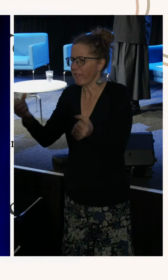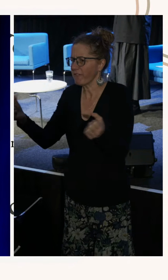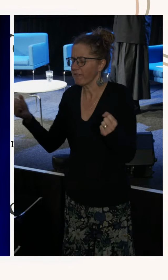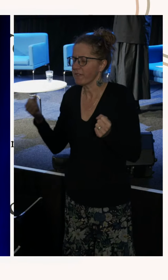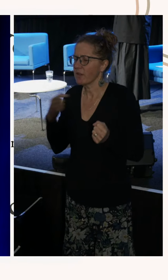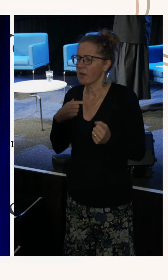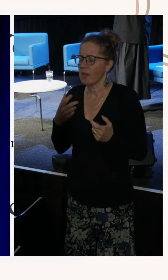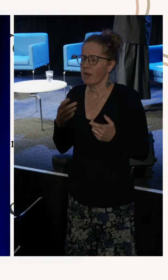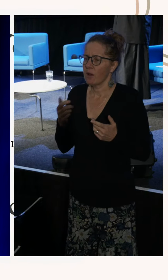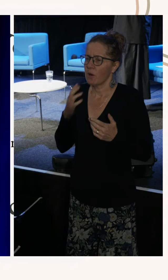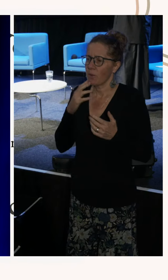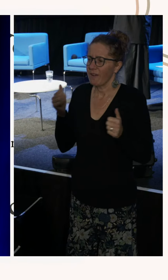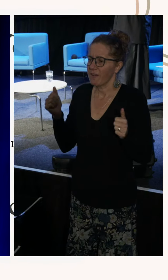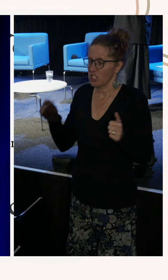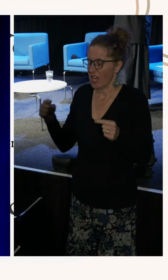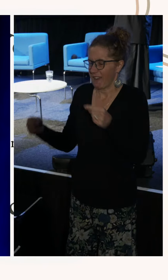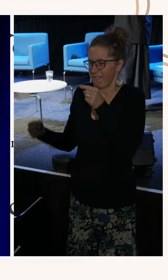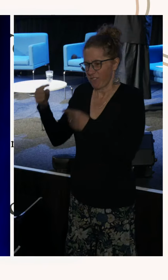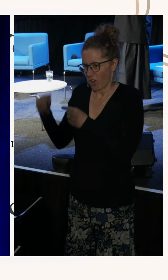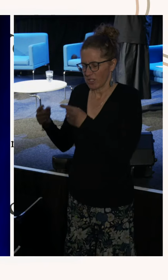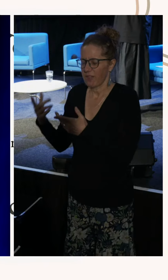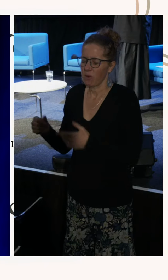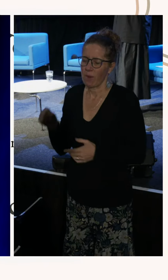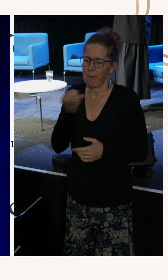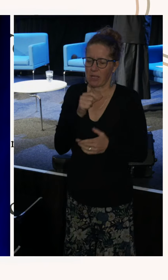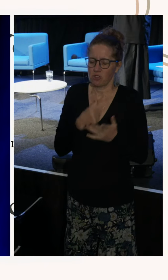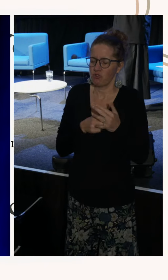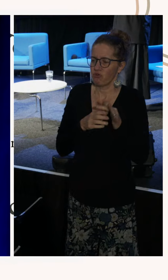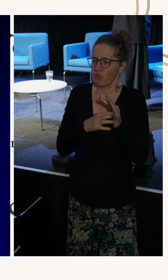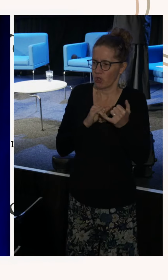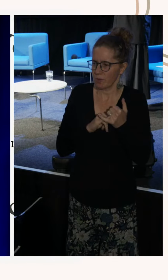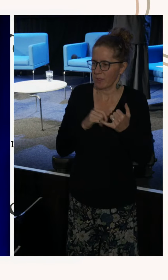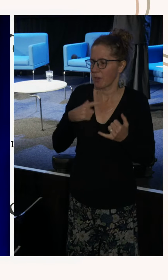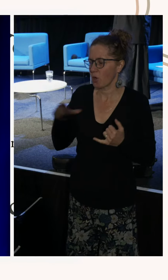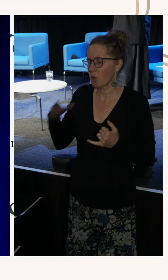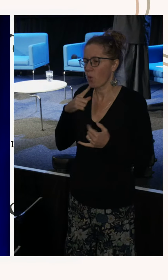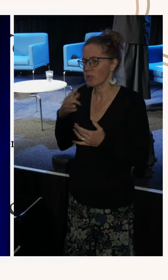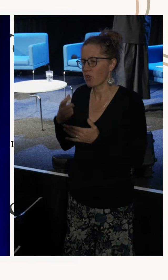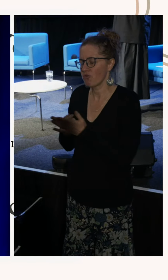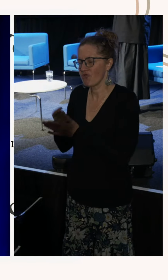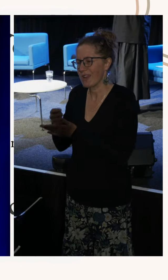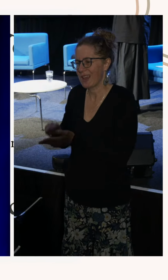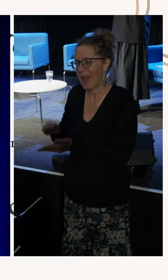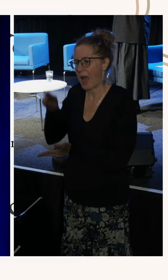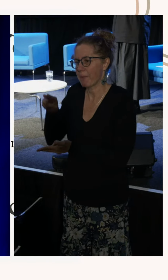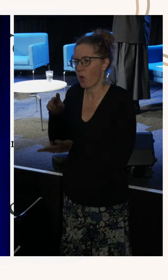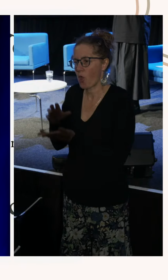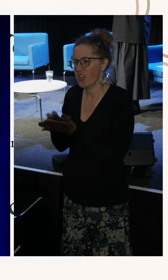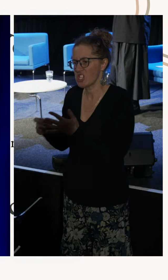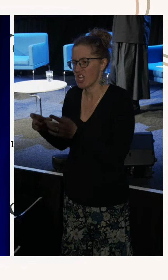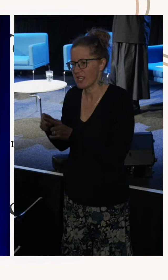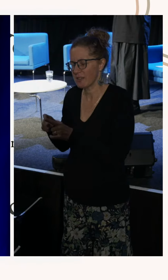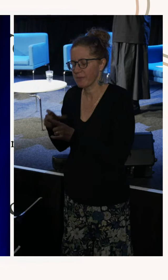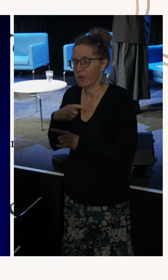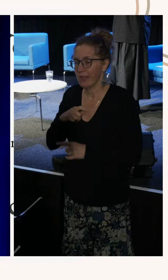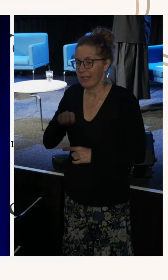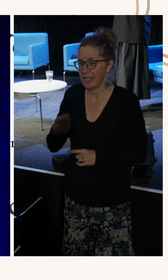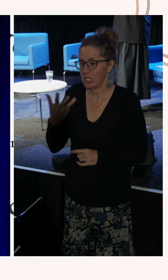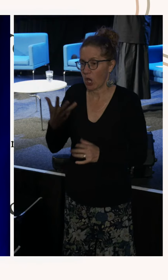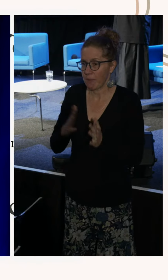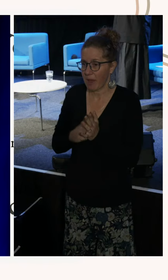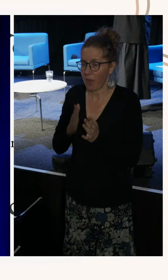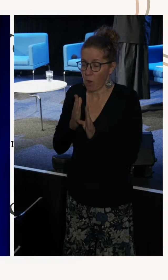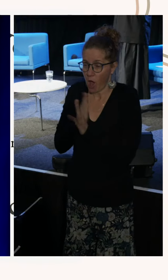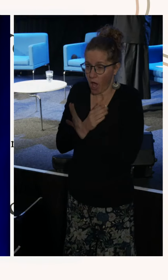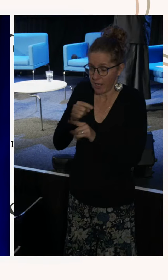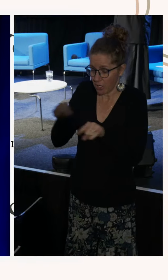back to rooms after Mum had a row with Cobby, as he wanted to put the rent up on the shed. So I spent the next 9 months hiding in rooms,